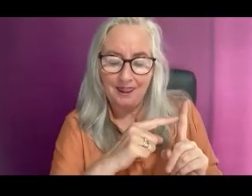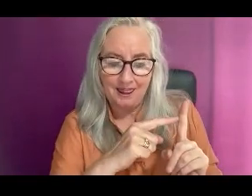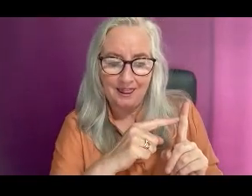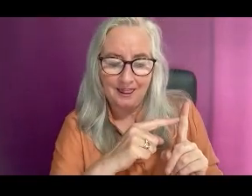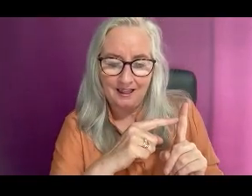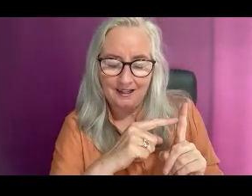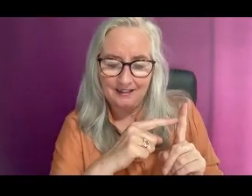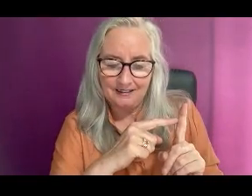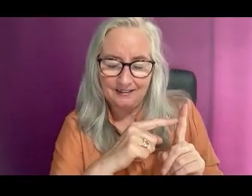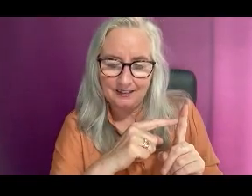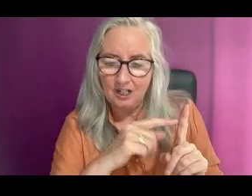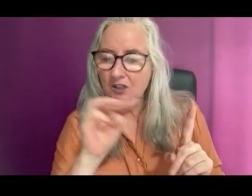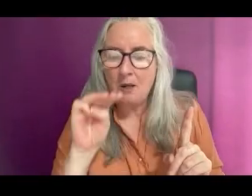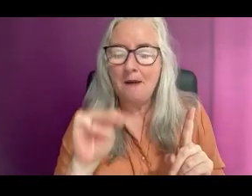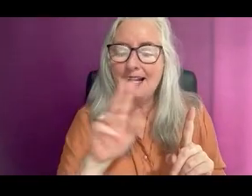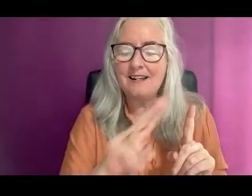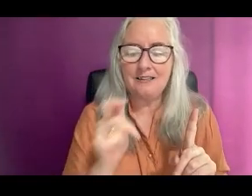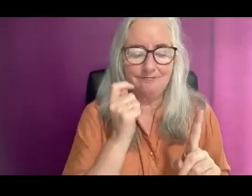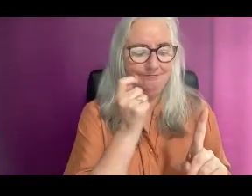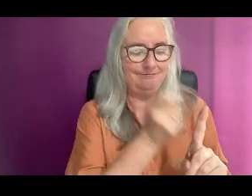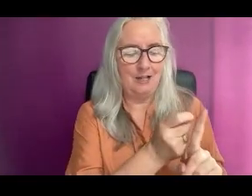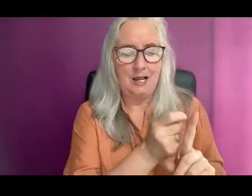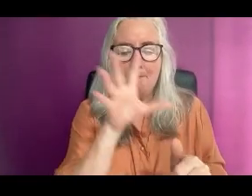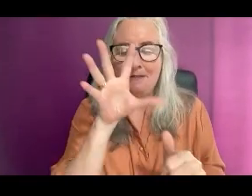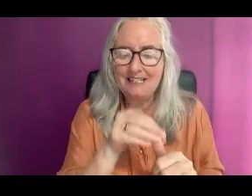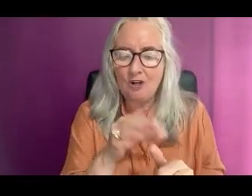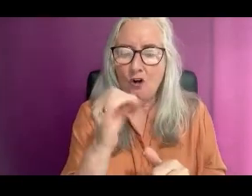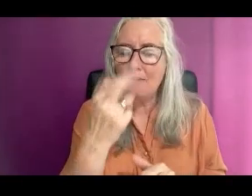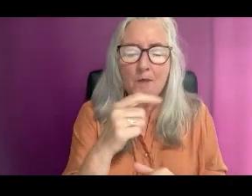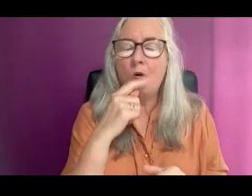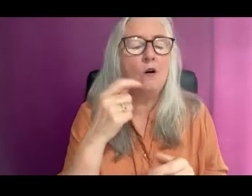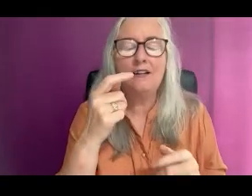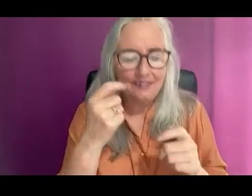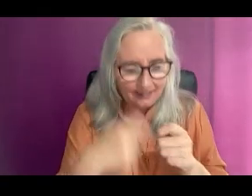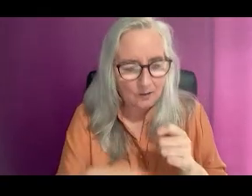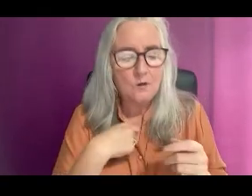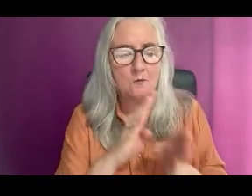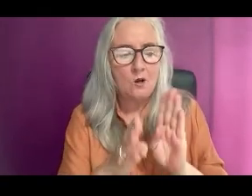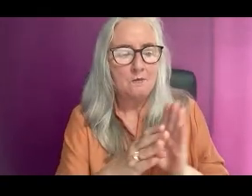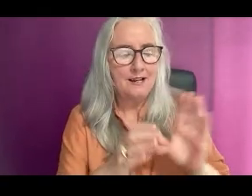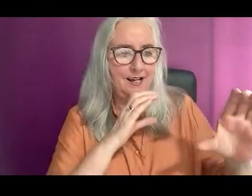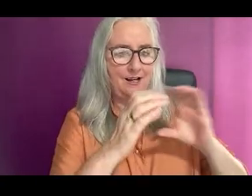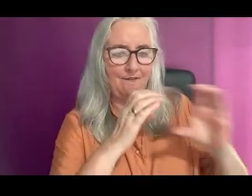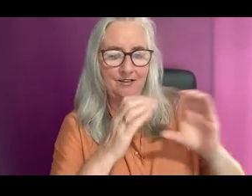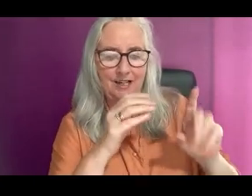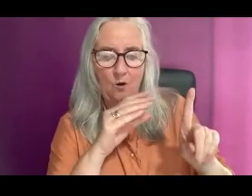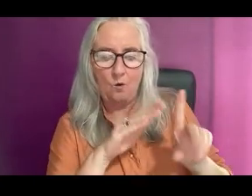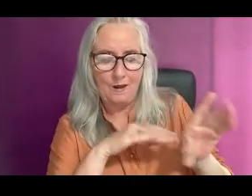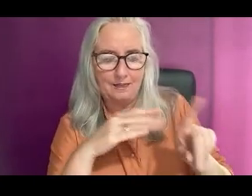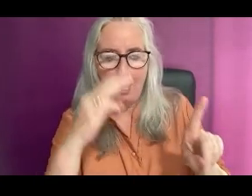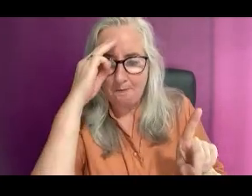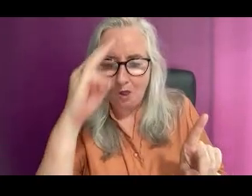particular grant, and we will still then engage and have a conversation with the employer or